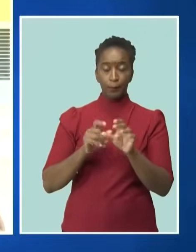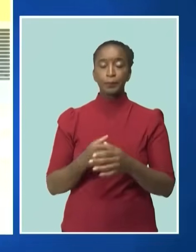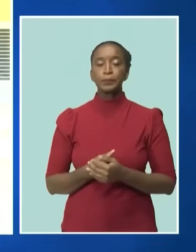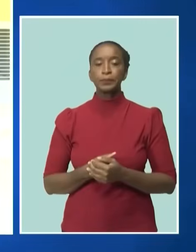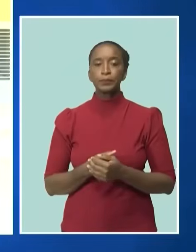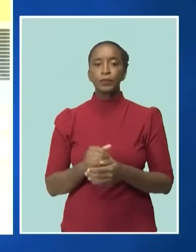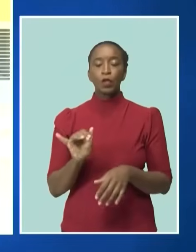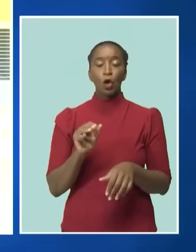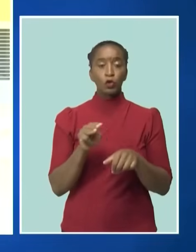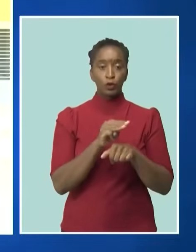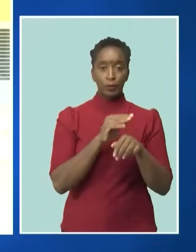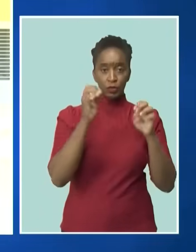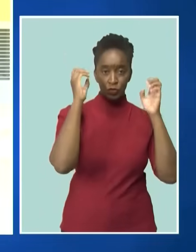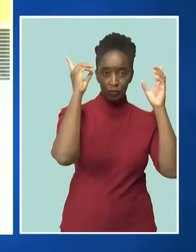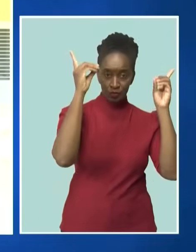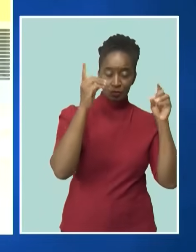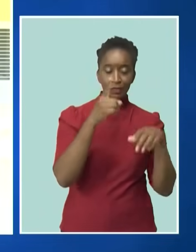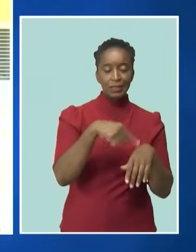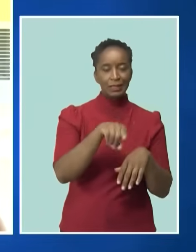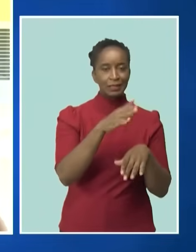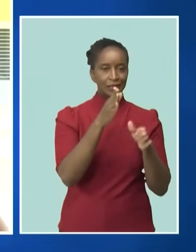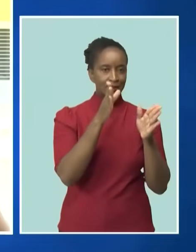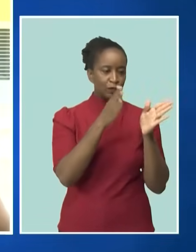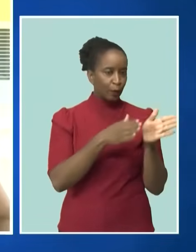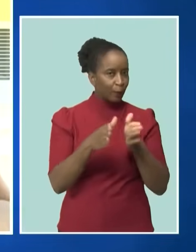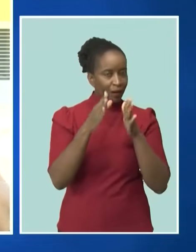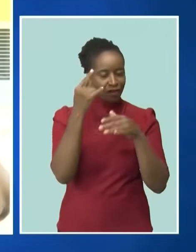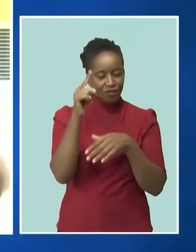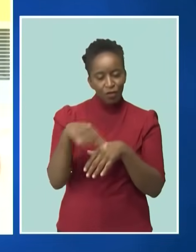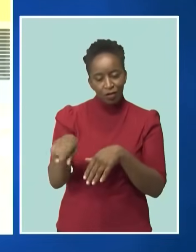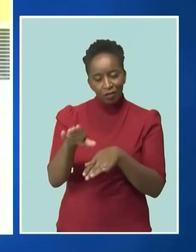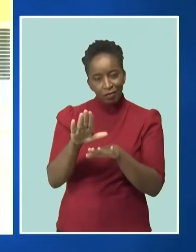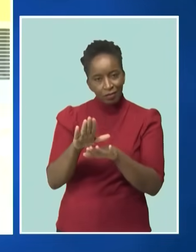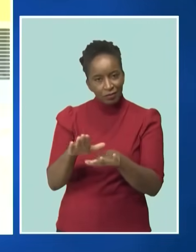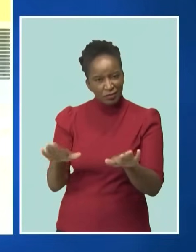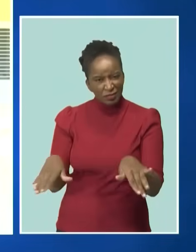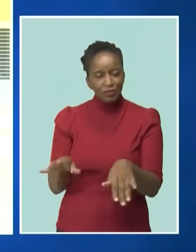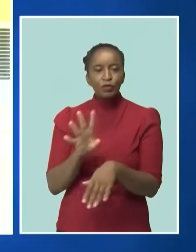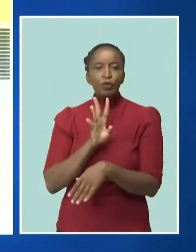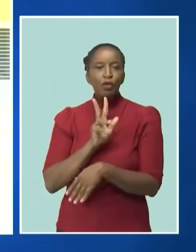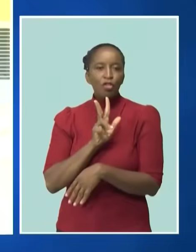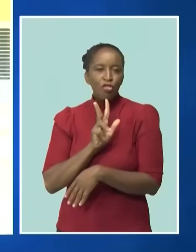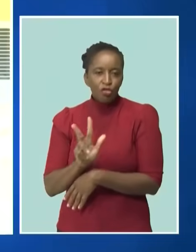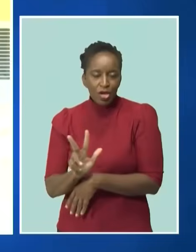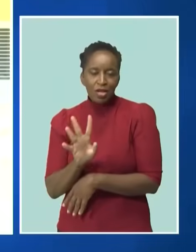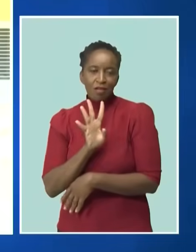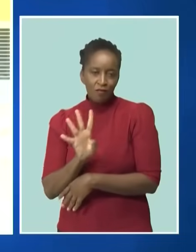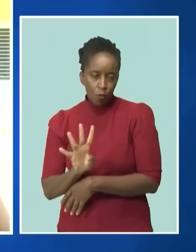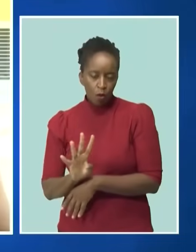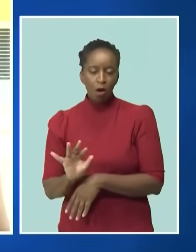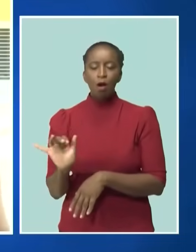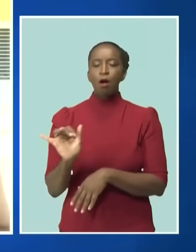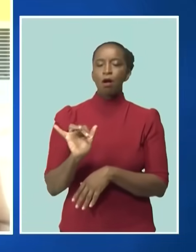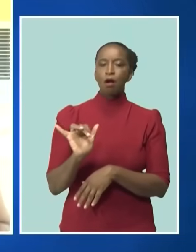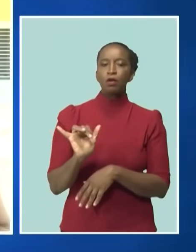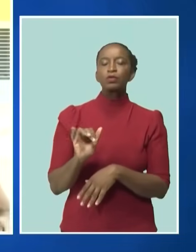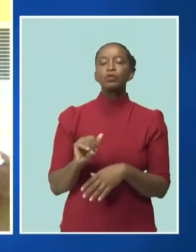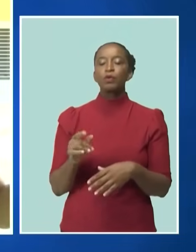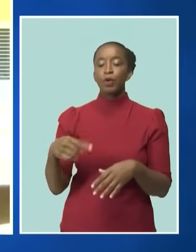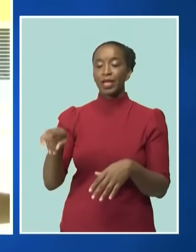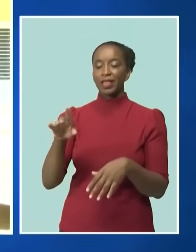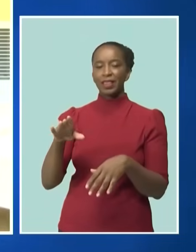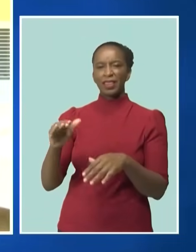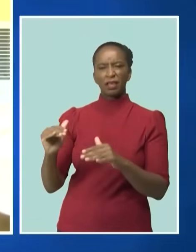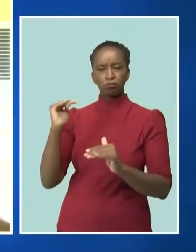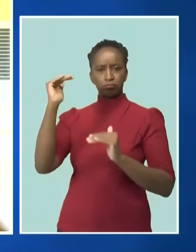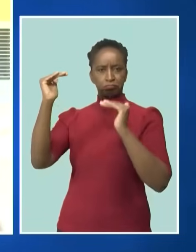developed a curriculum for our little ones, 3- and 4-year-olds, as well as older children, as well as in the secondary school. So